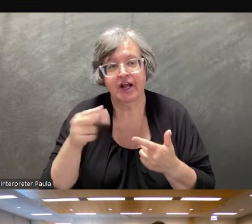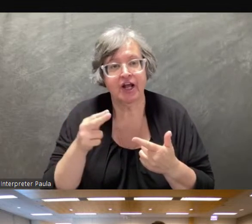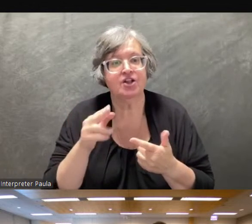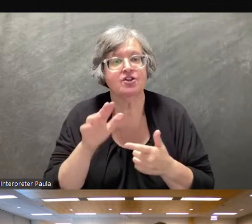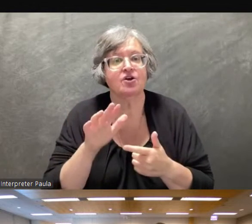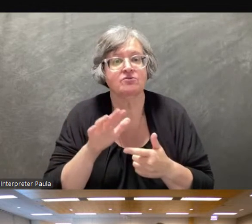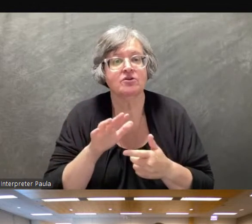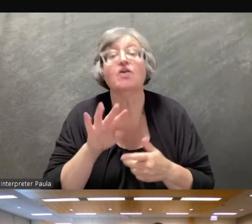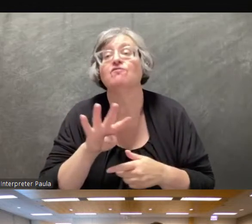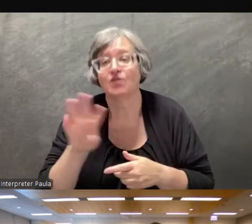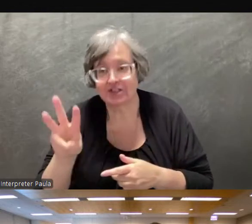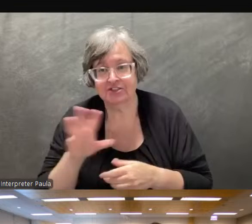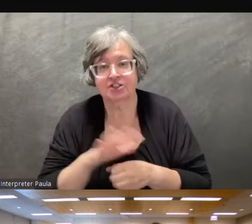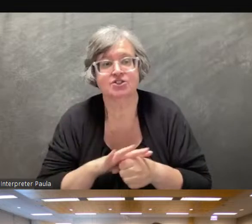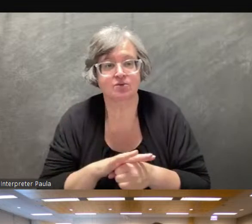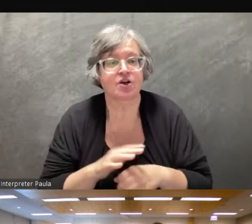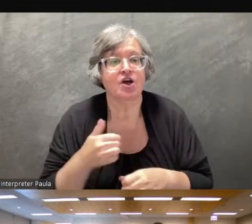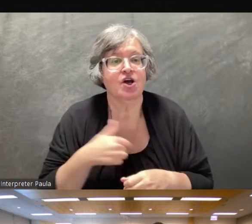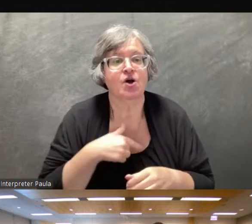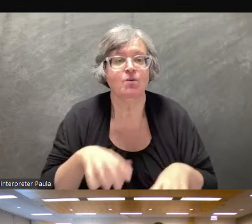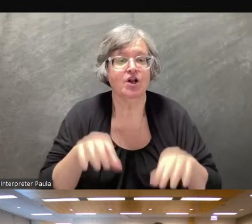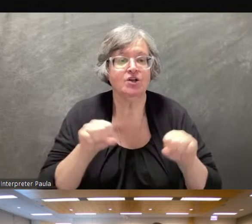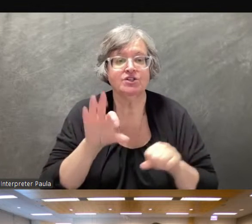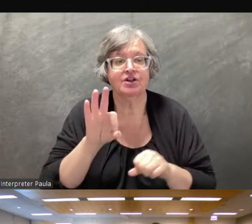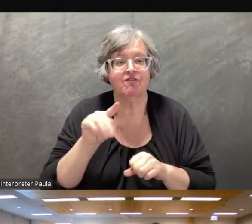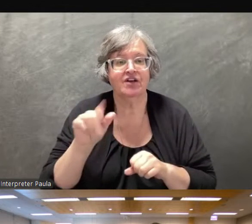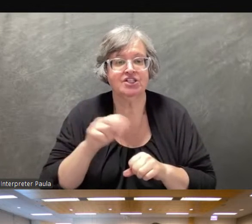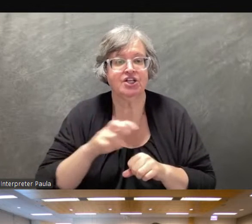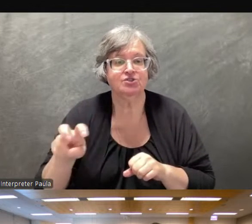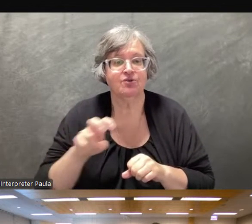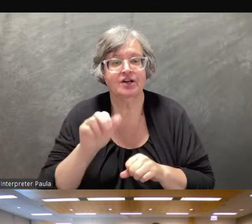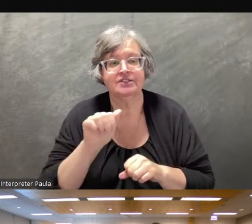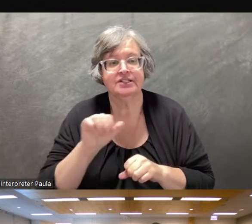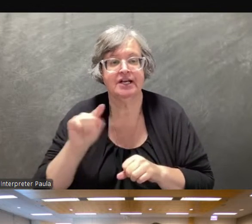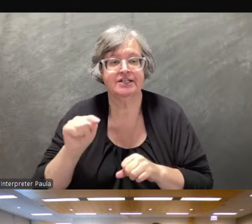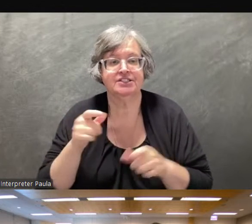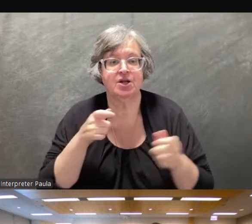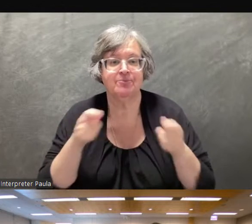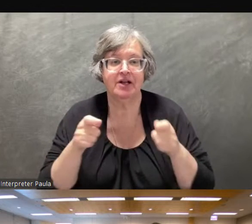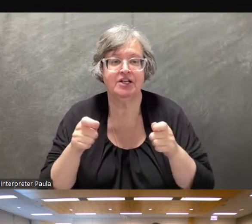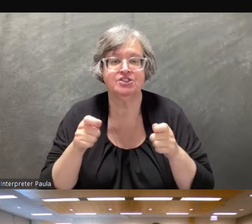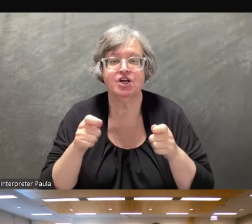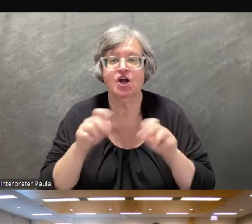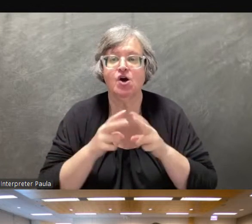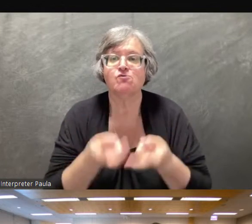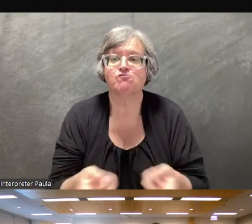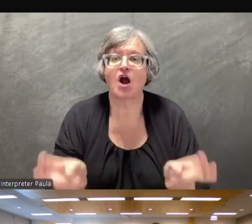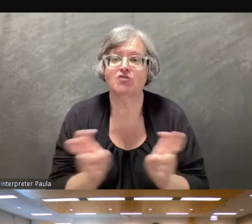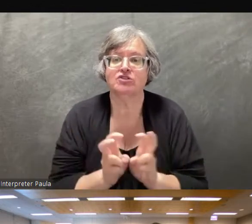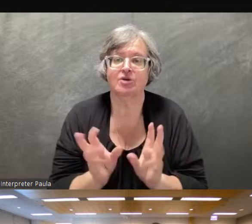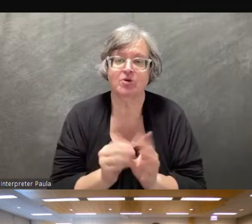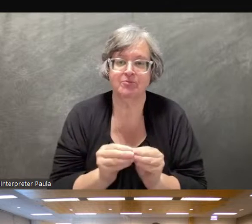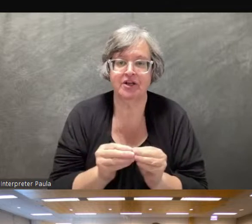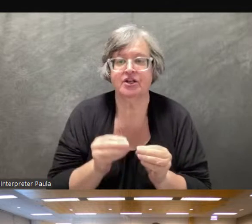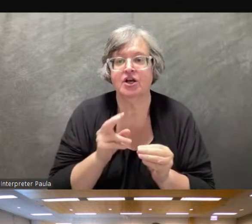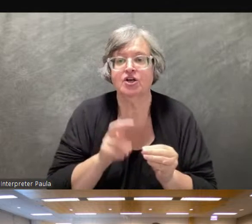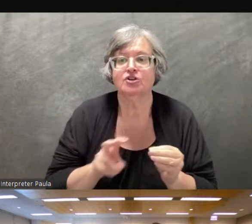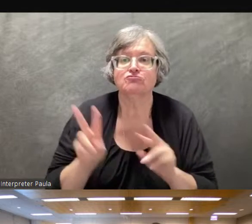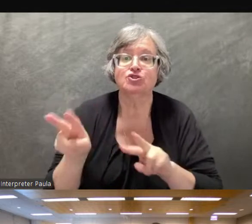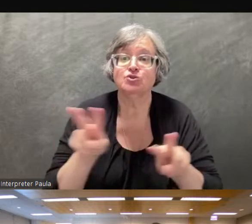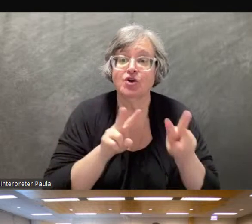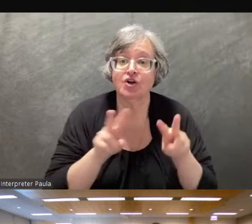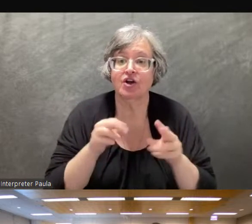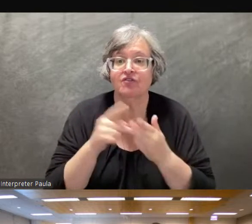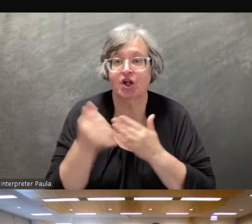we hosted, as part of the FTA's Transit Asset Management Roundtable tours of the project. So this was one of the first projects that